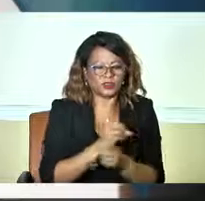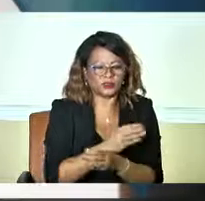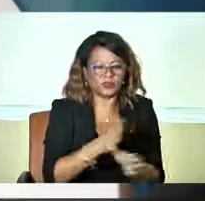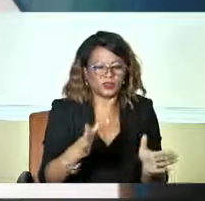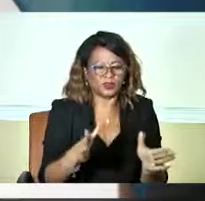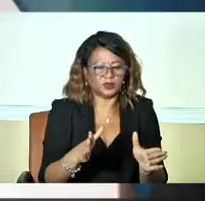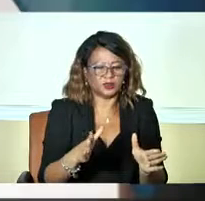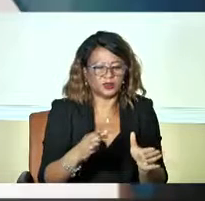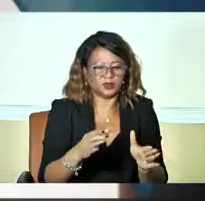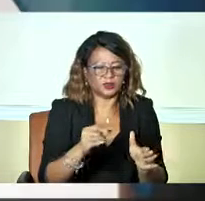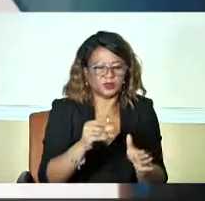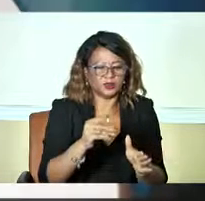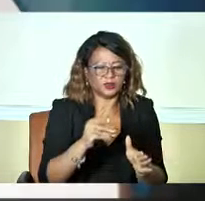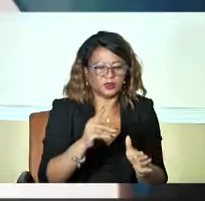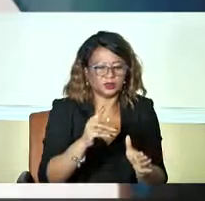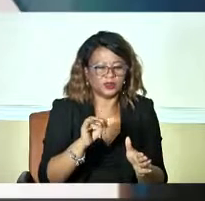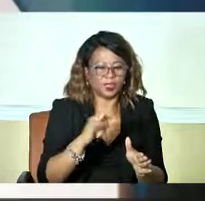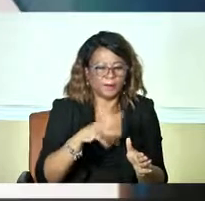oil dumping